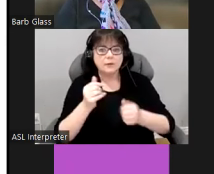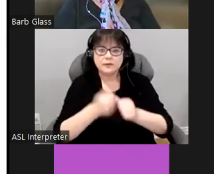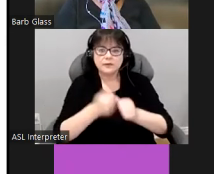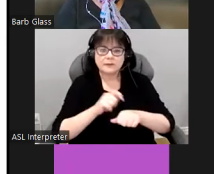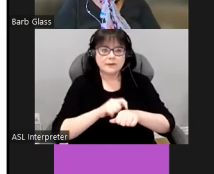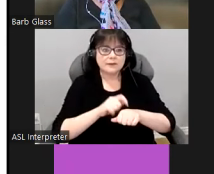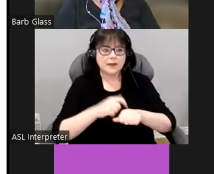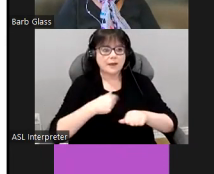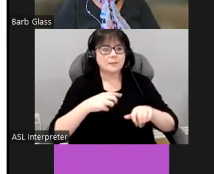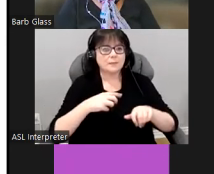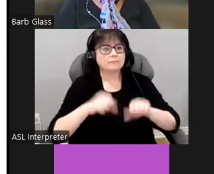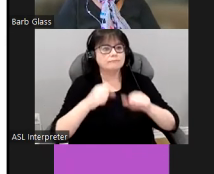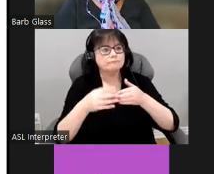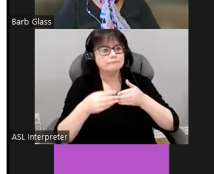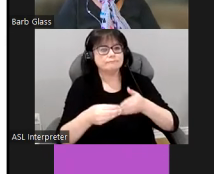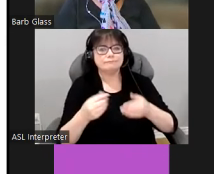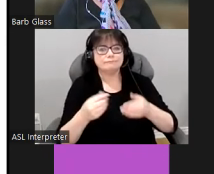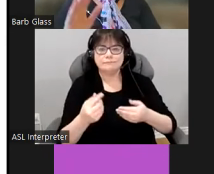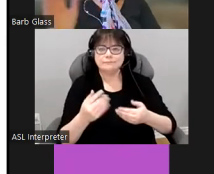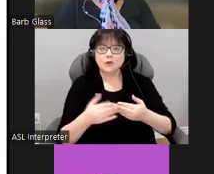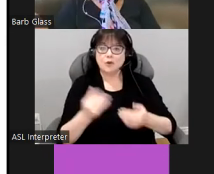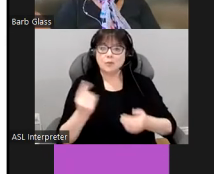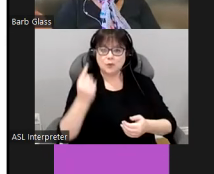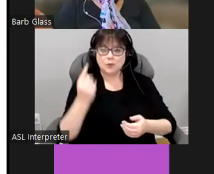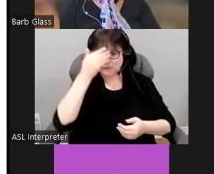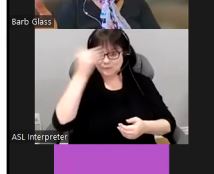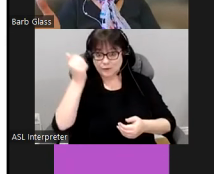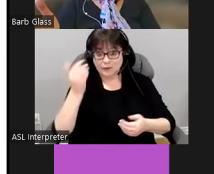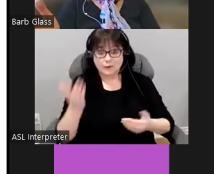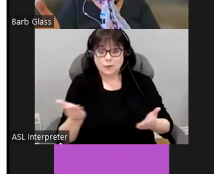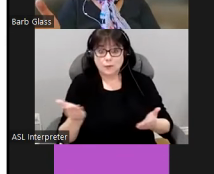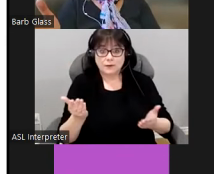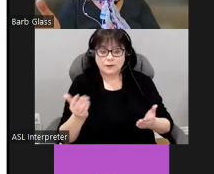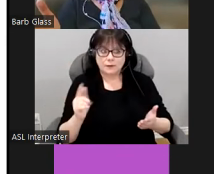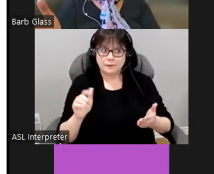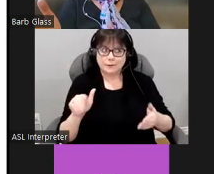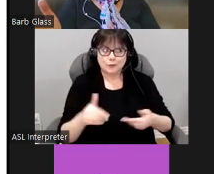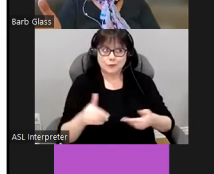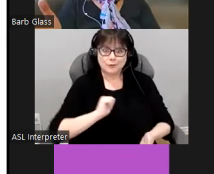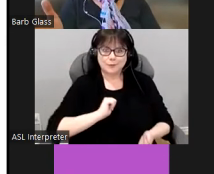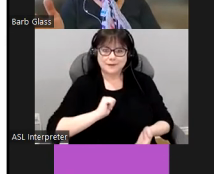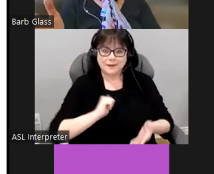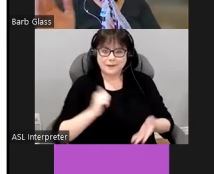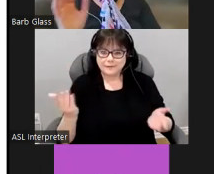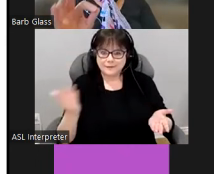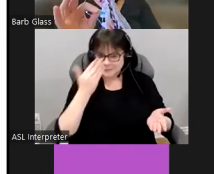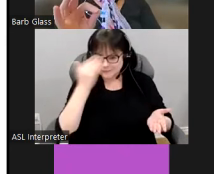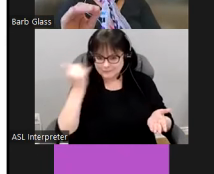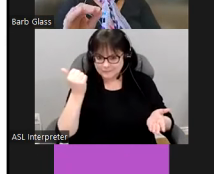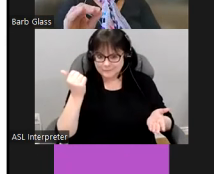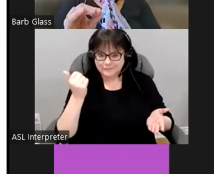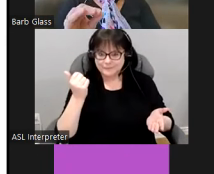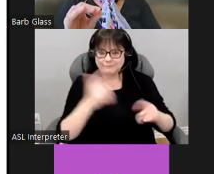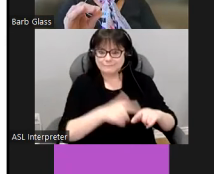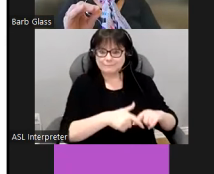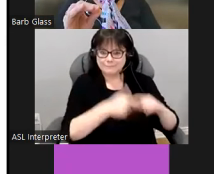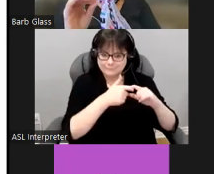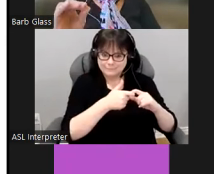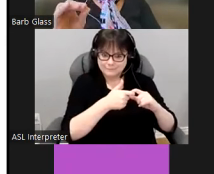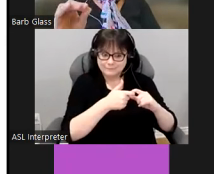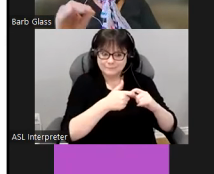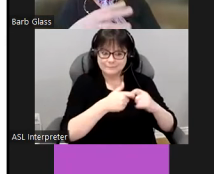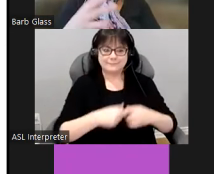these webinars. And that was actually to introduce myself. So I'm going to stop here for a minute, and